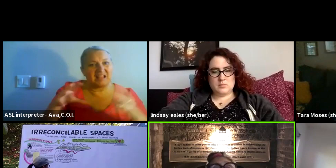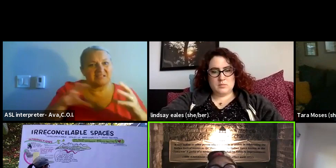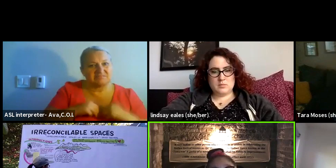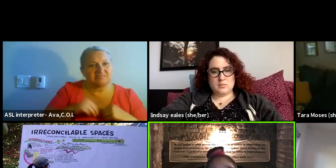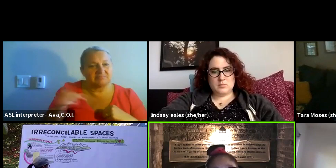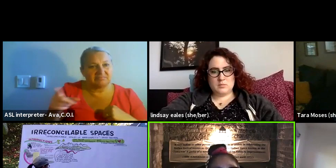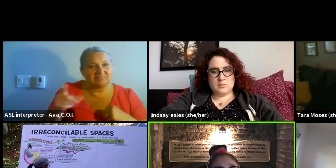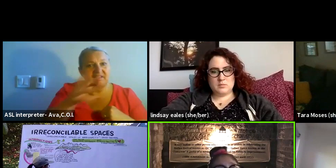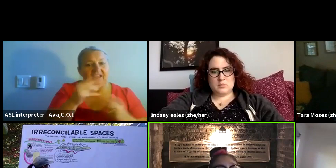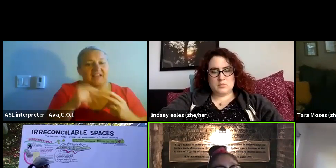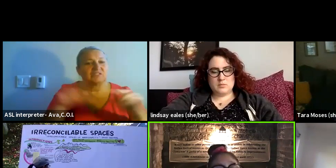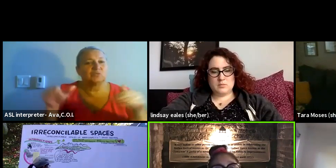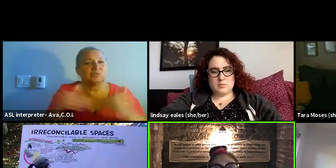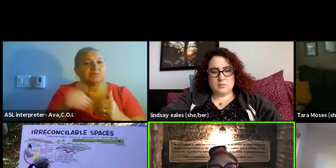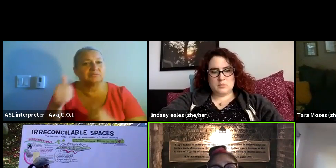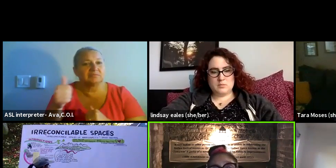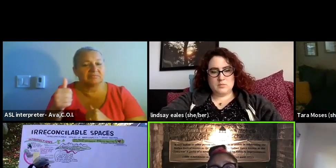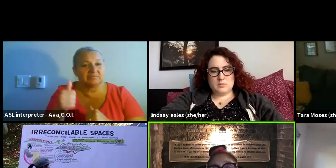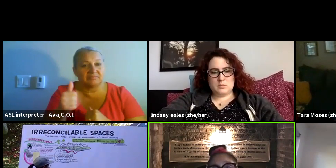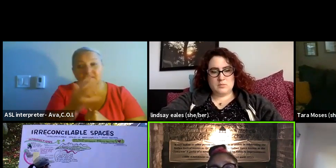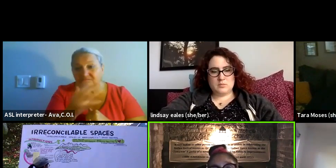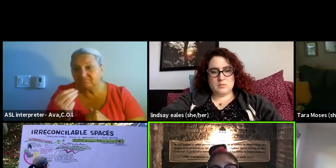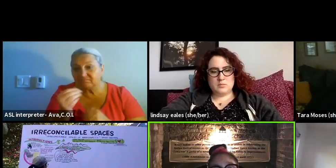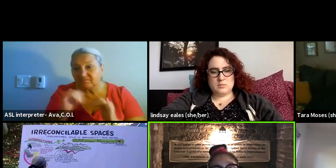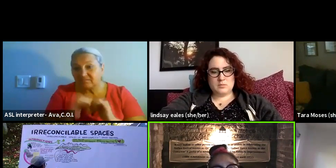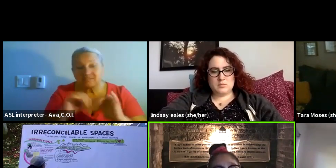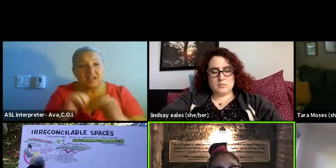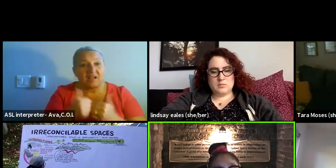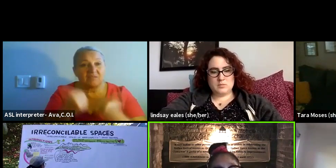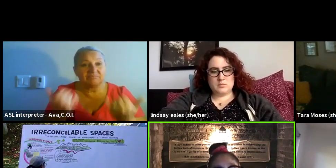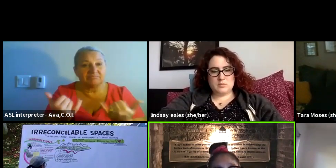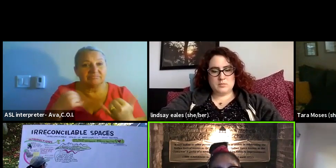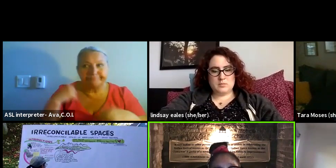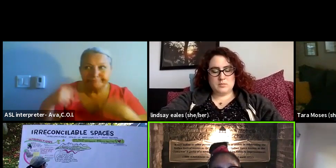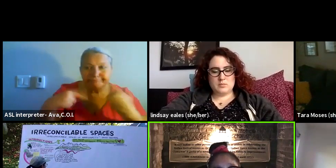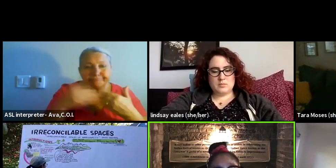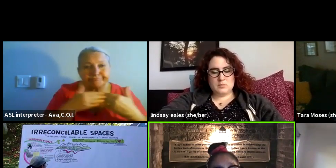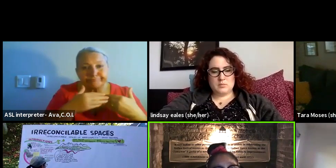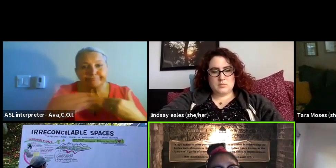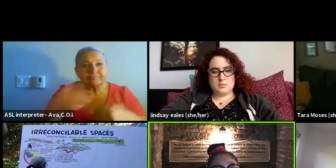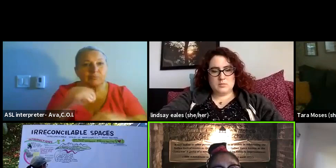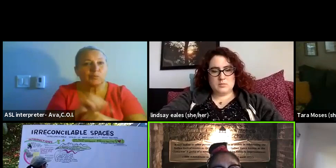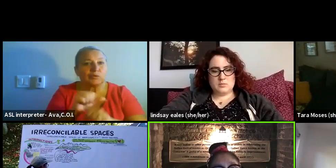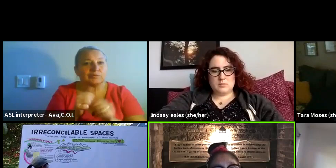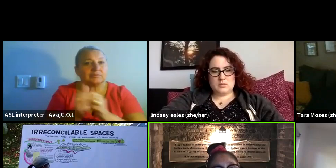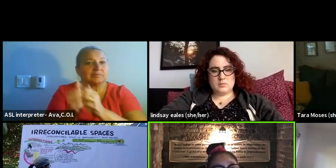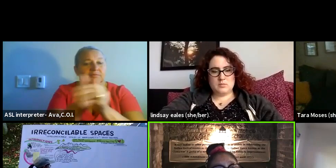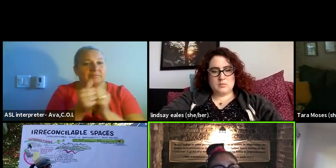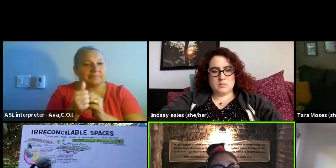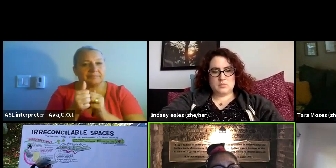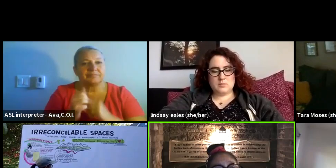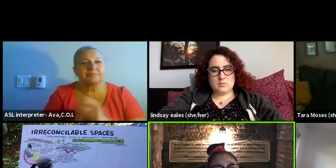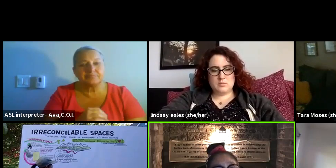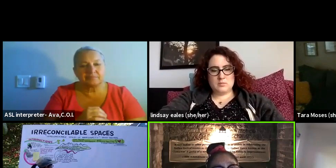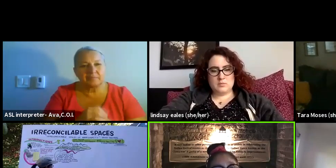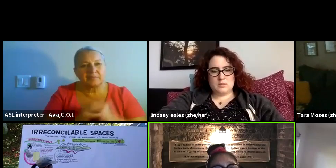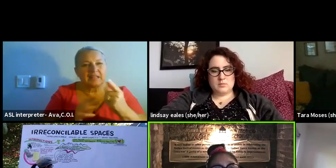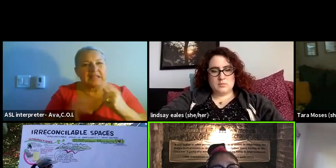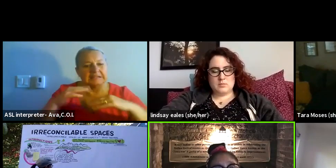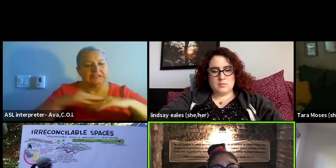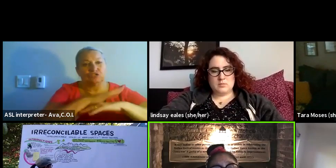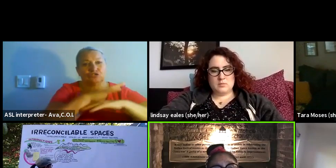introduced themselves. And this is the way we began working together. Indigenous